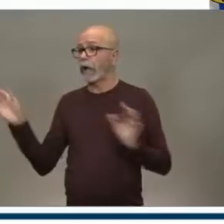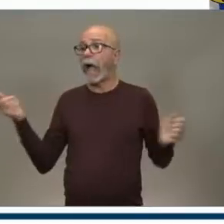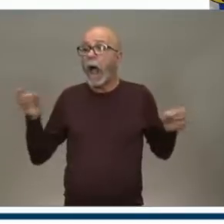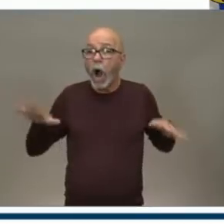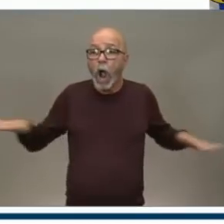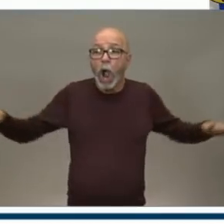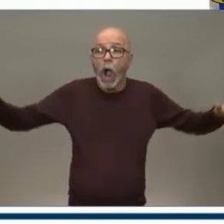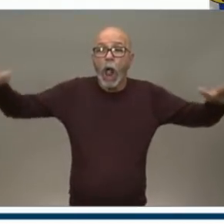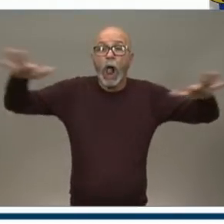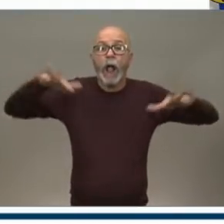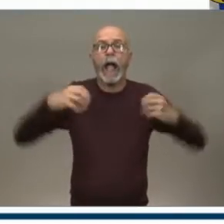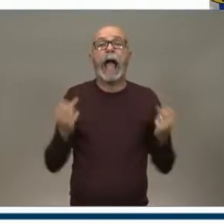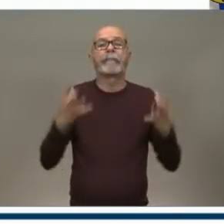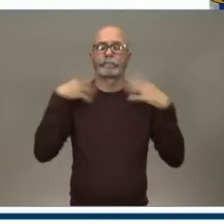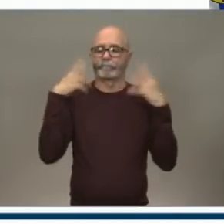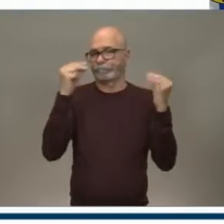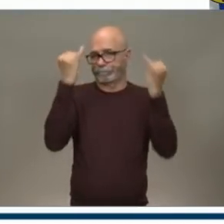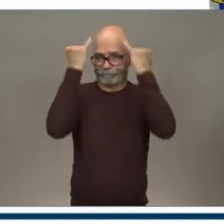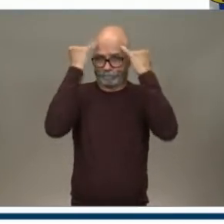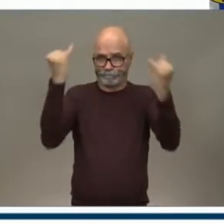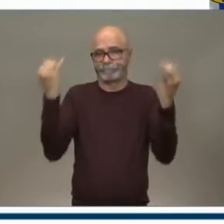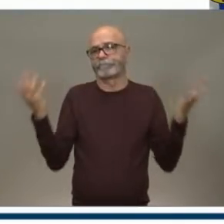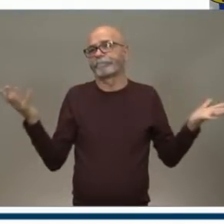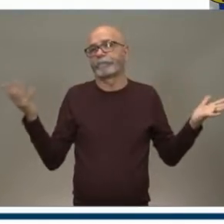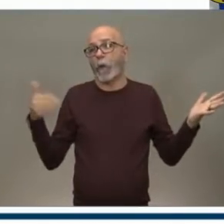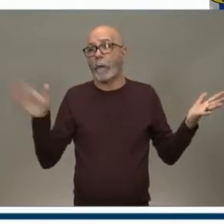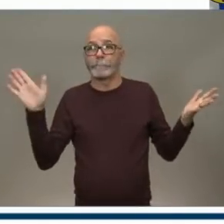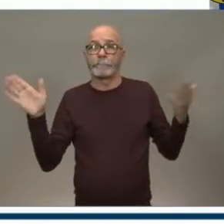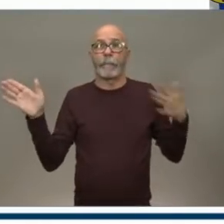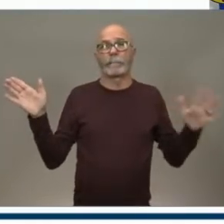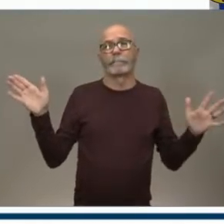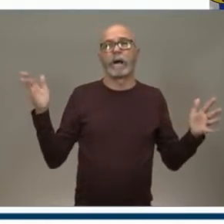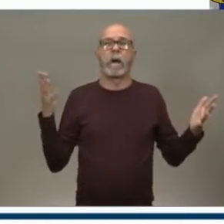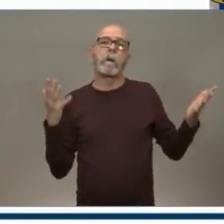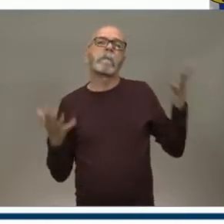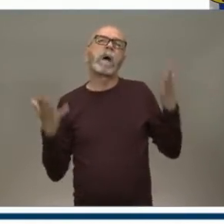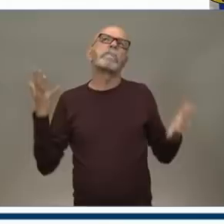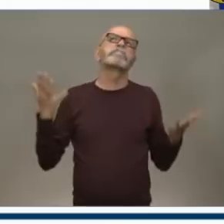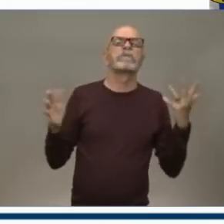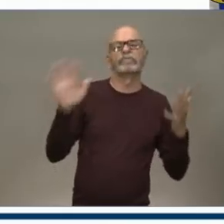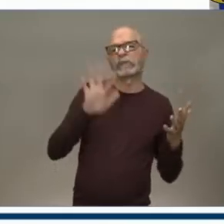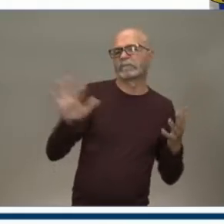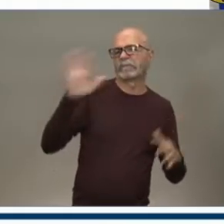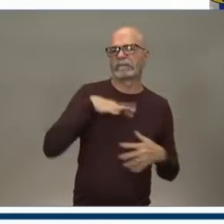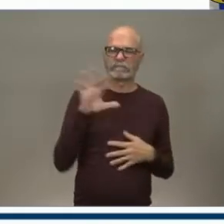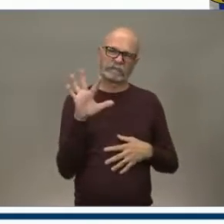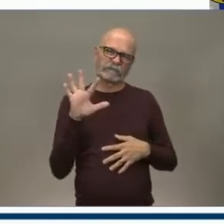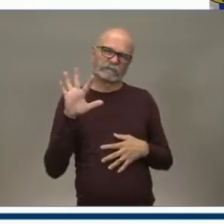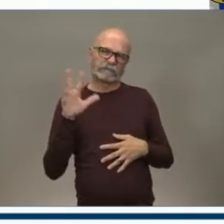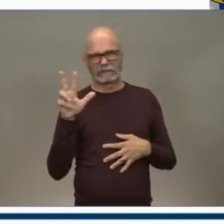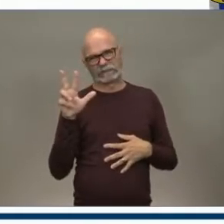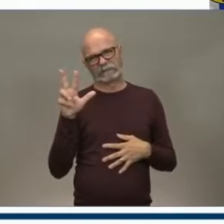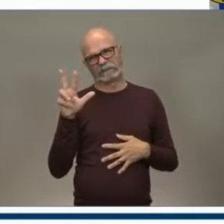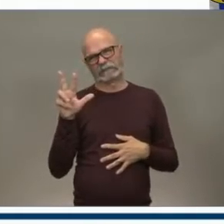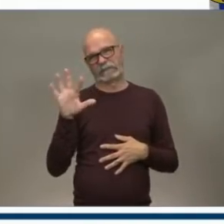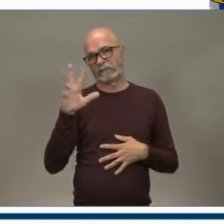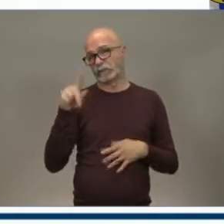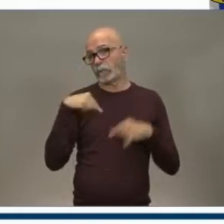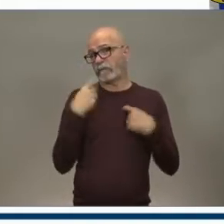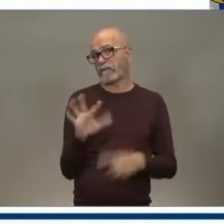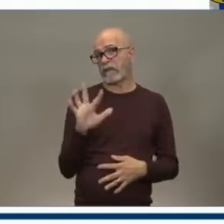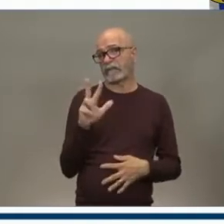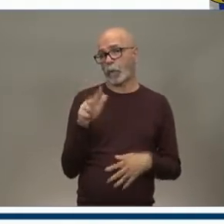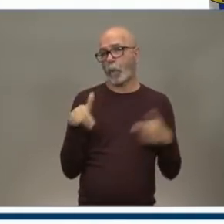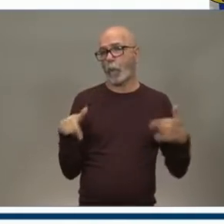with your follow-up. I think it was in the range of 53 or 55. I don't have the breakdown between schools, but. Okay.